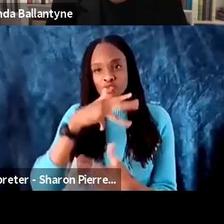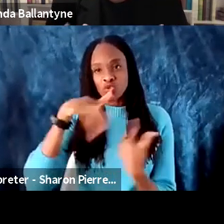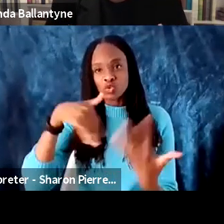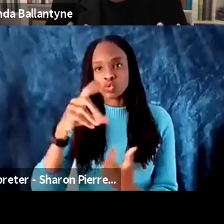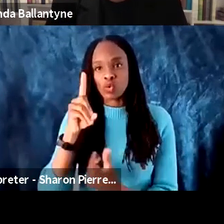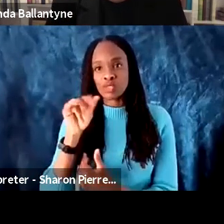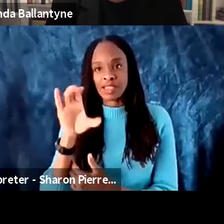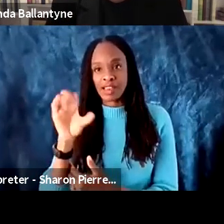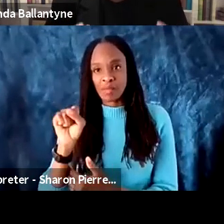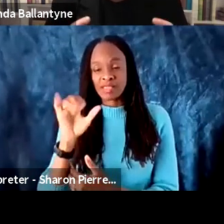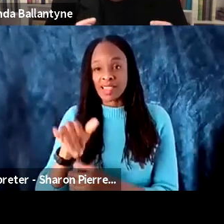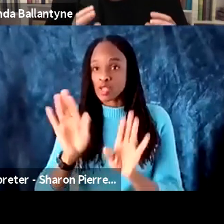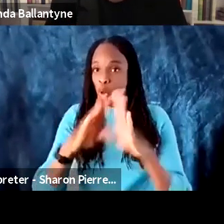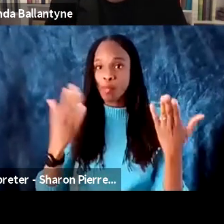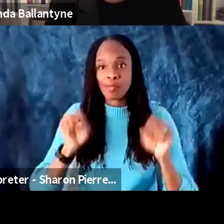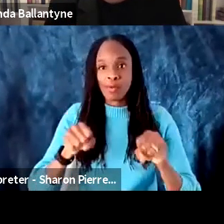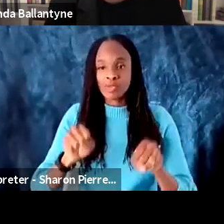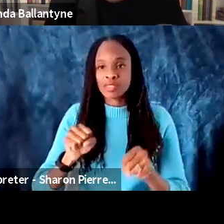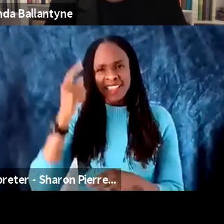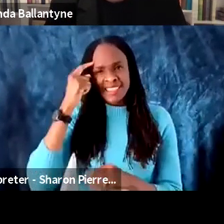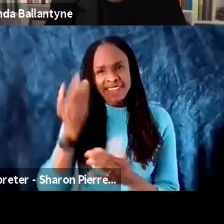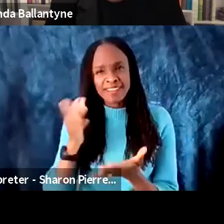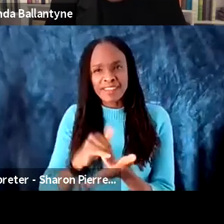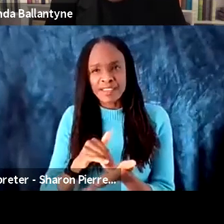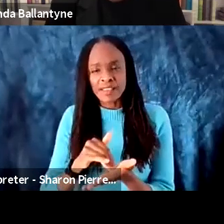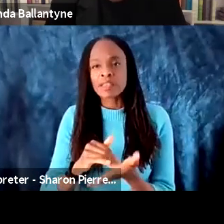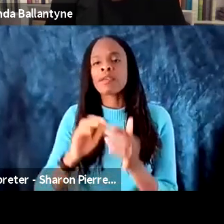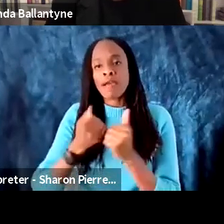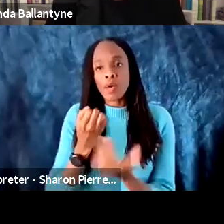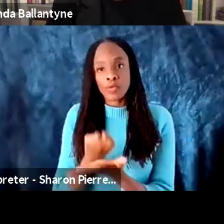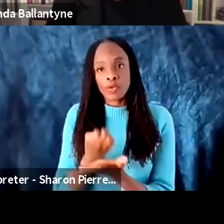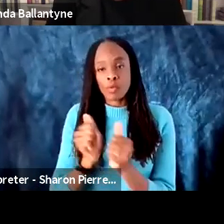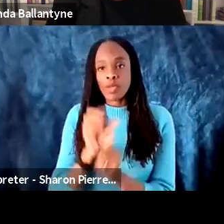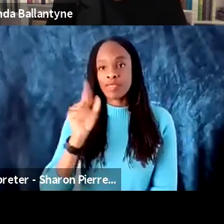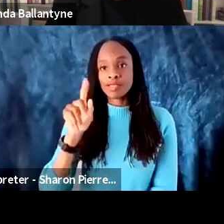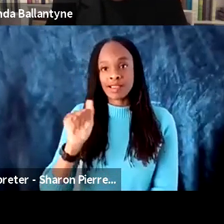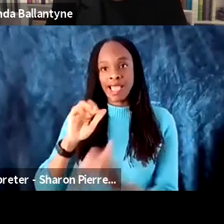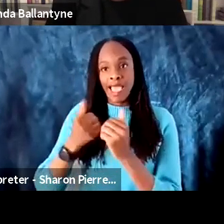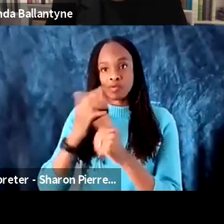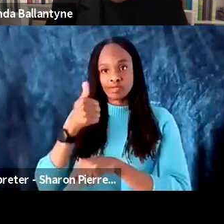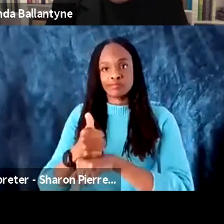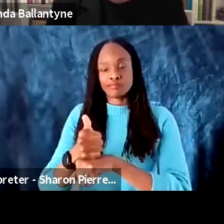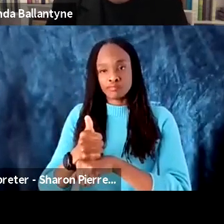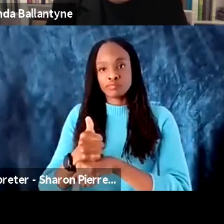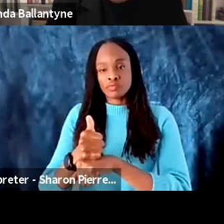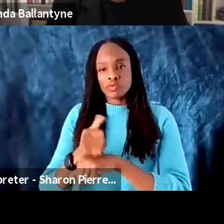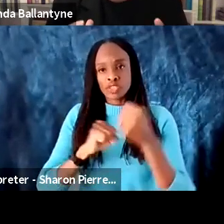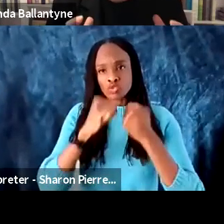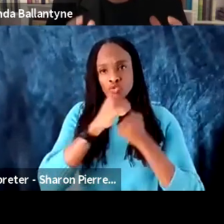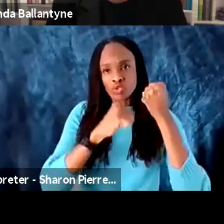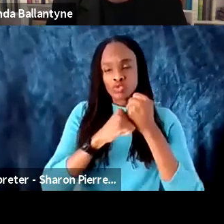up a possibility to rethink how the economy around data is structured. And workers need to